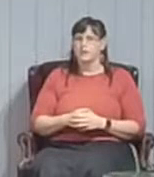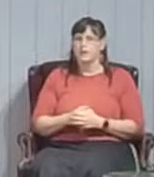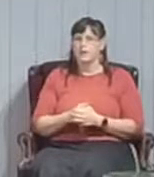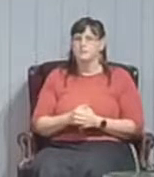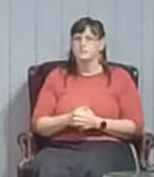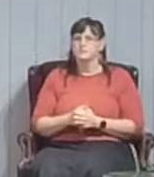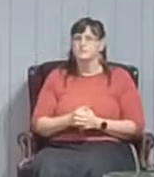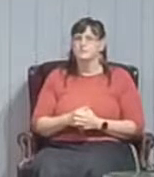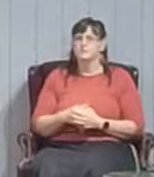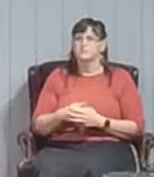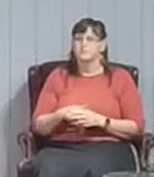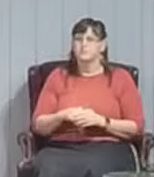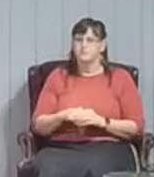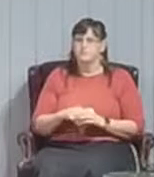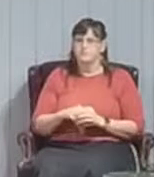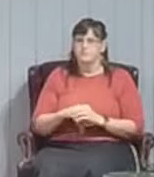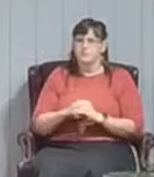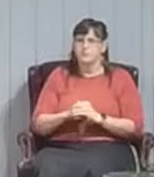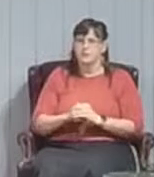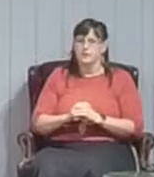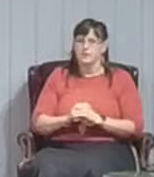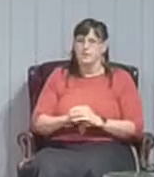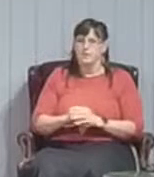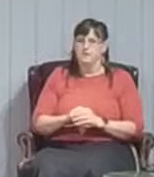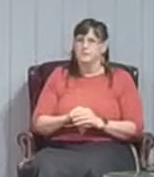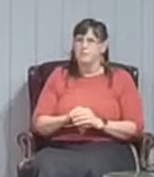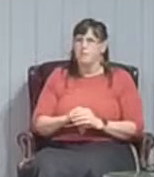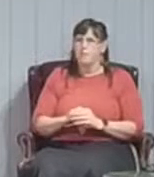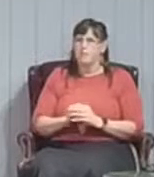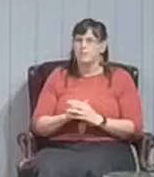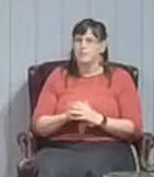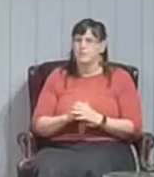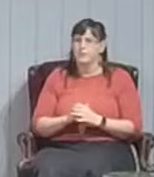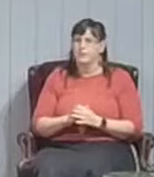over Germany, he turned his armies against the Anabaptists.